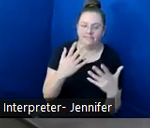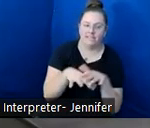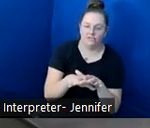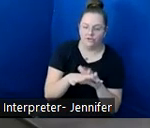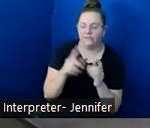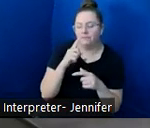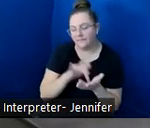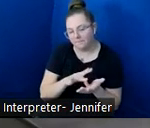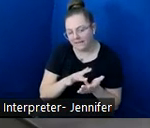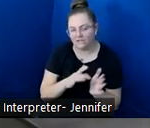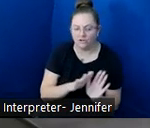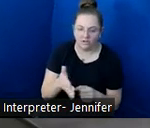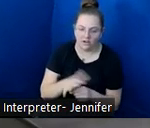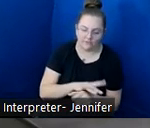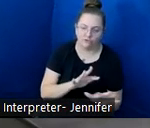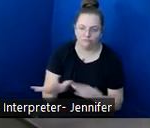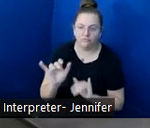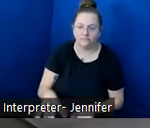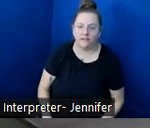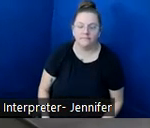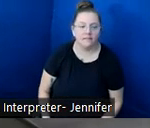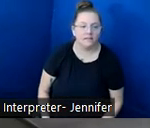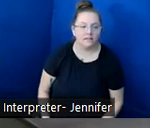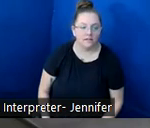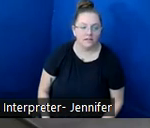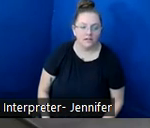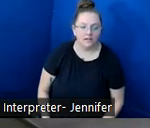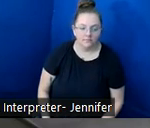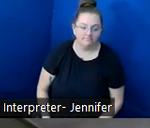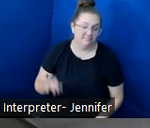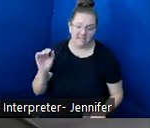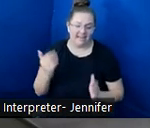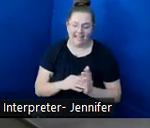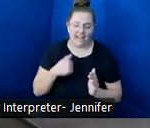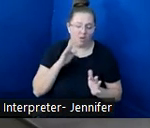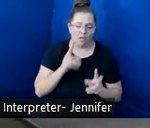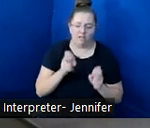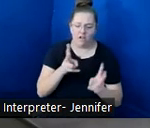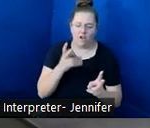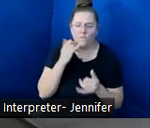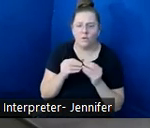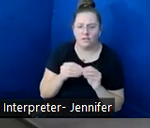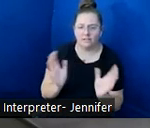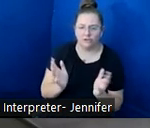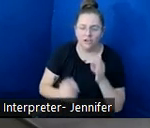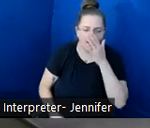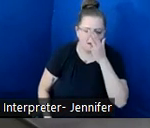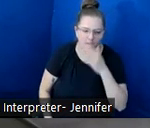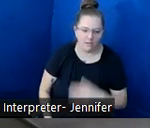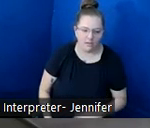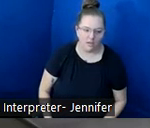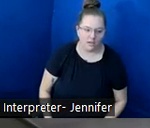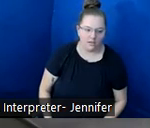coverage and things like that. So yeah, and like I said, I'll put our phone number in the chat in a minute here, and then we'll